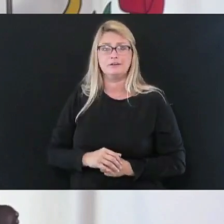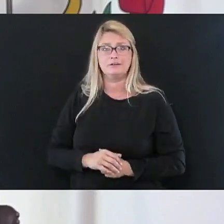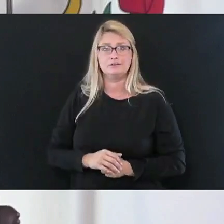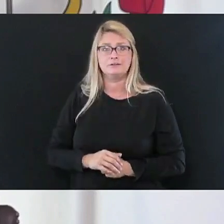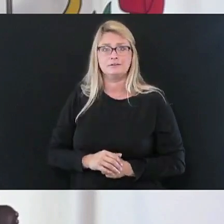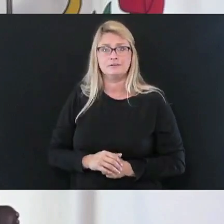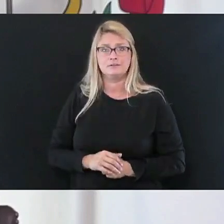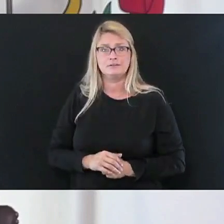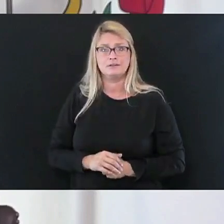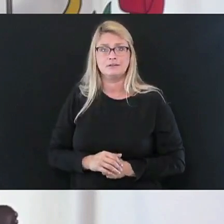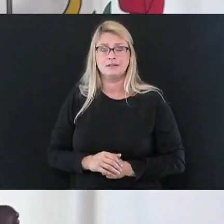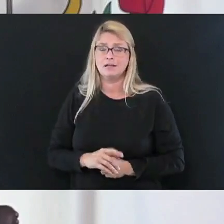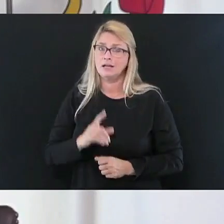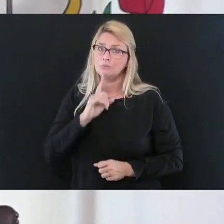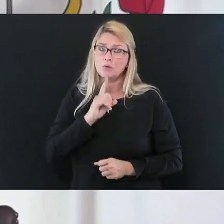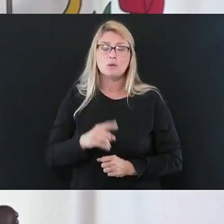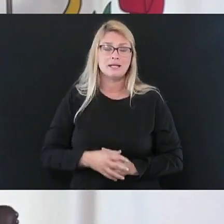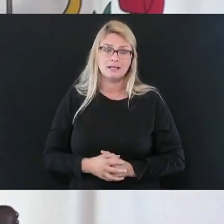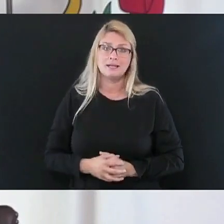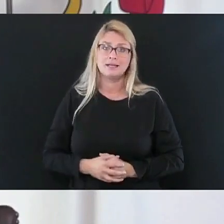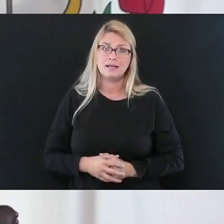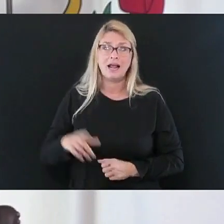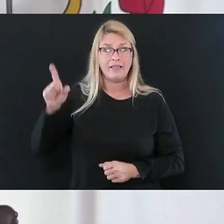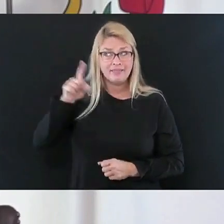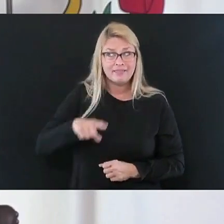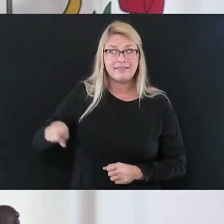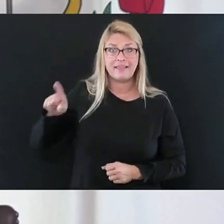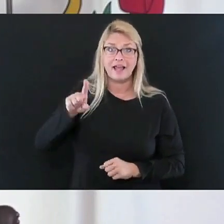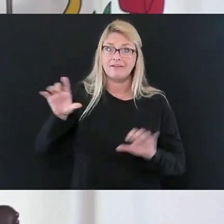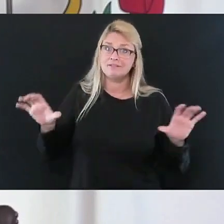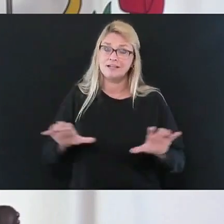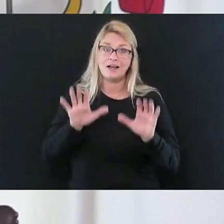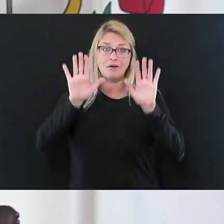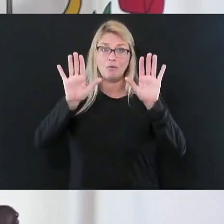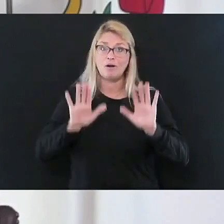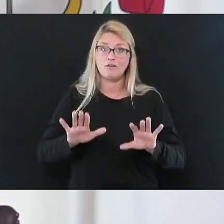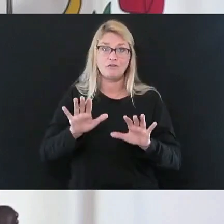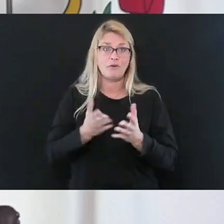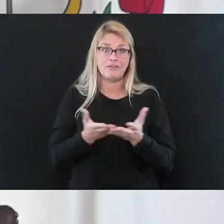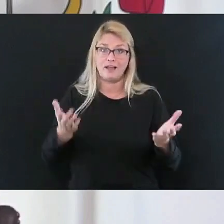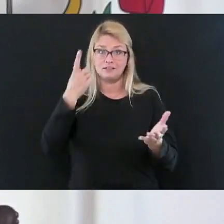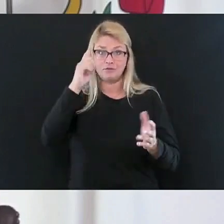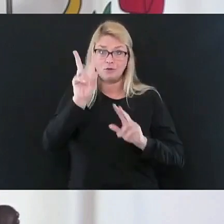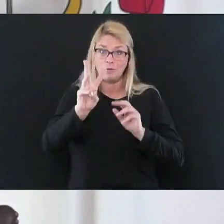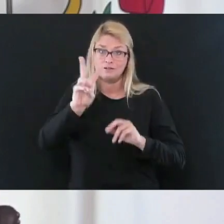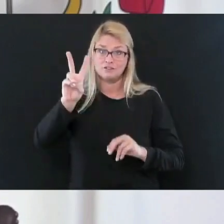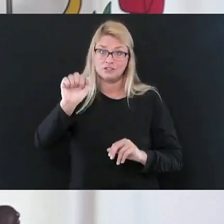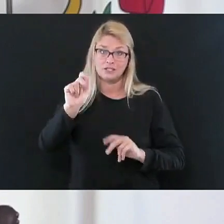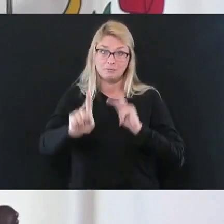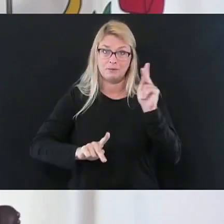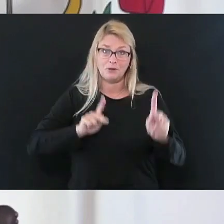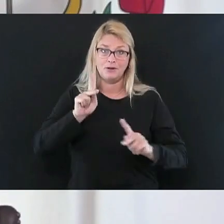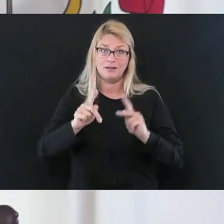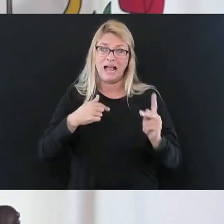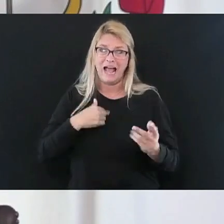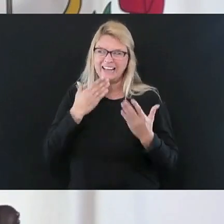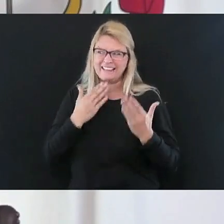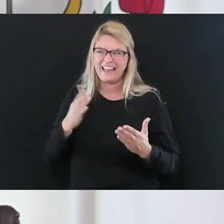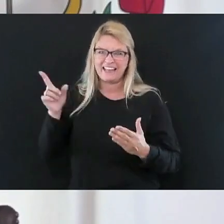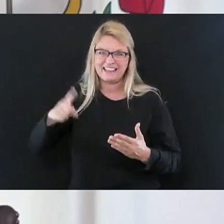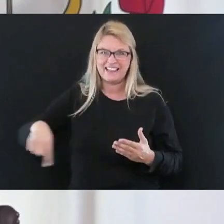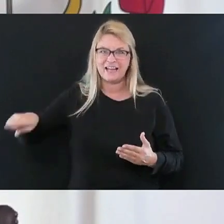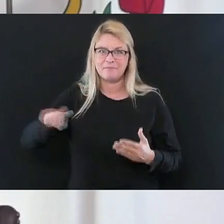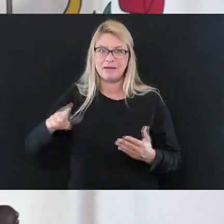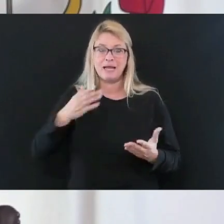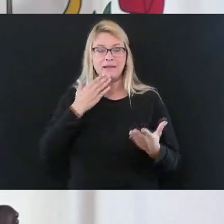unnoticed. But at the end of the day, they have done a whale of a job for a lot of great West Virginians. So I thank them and thank you all